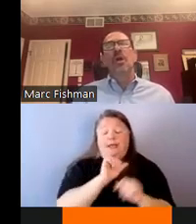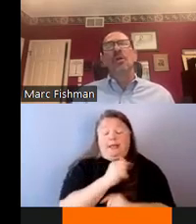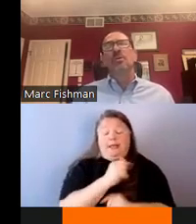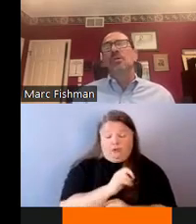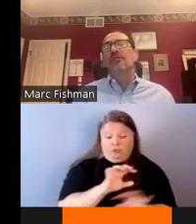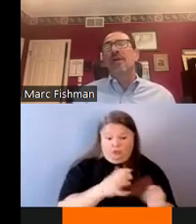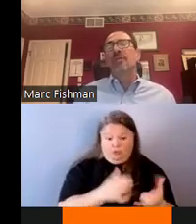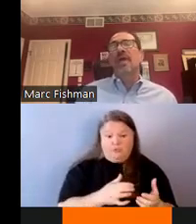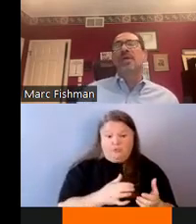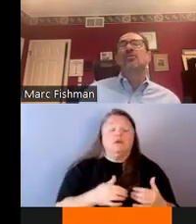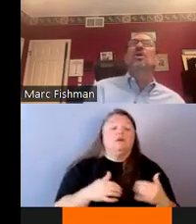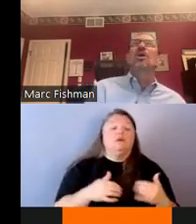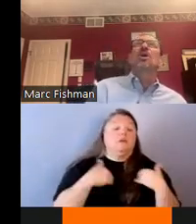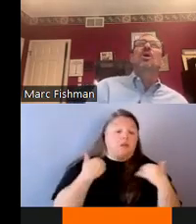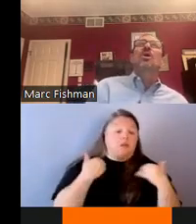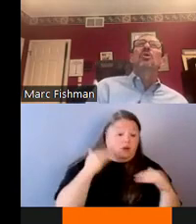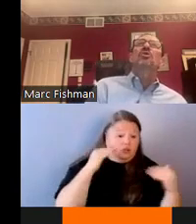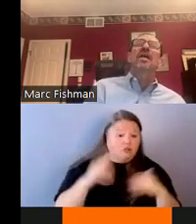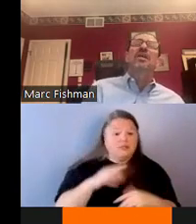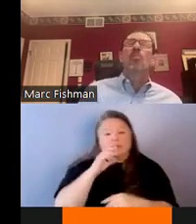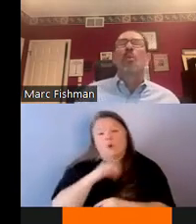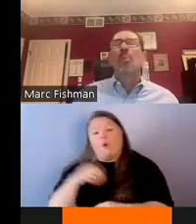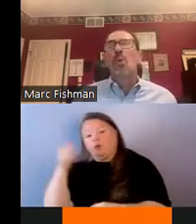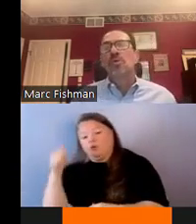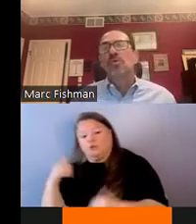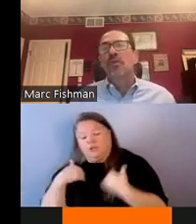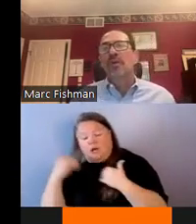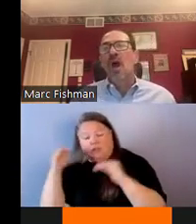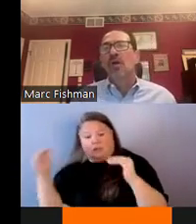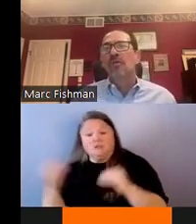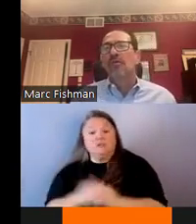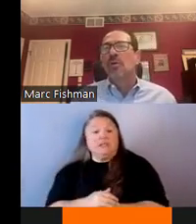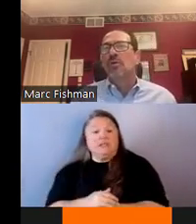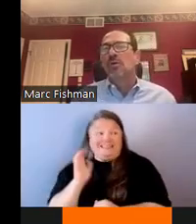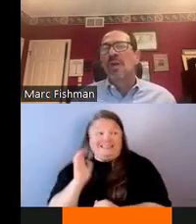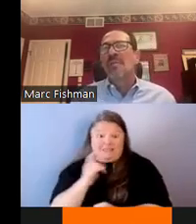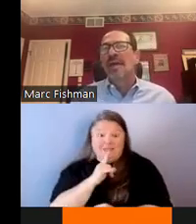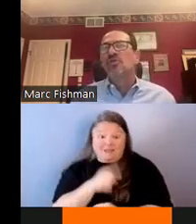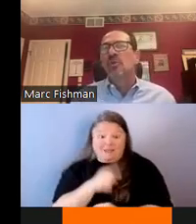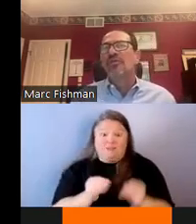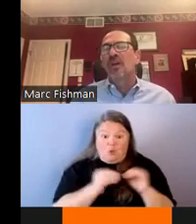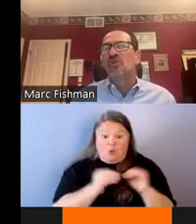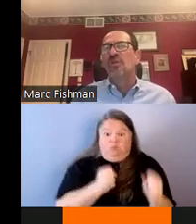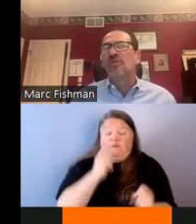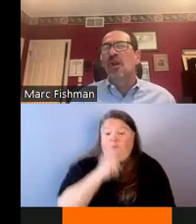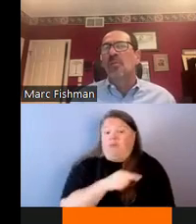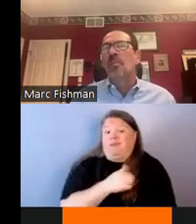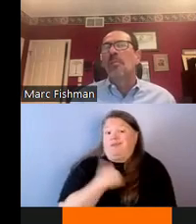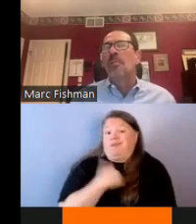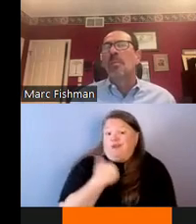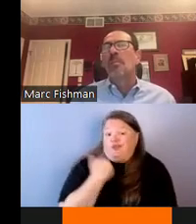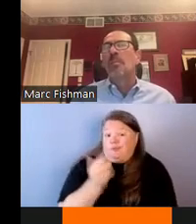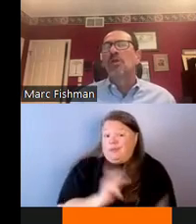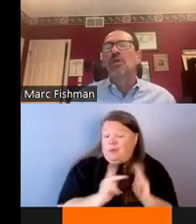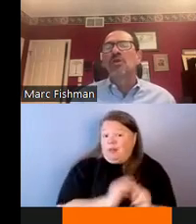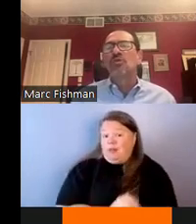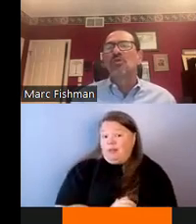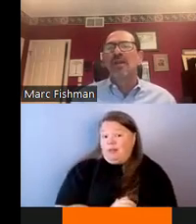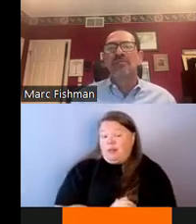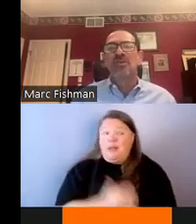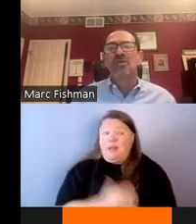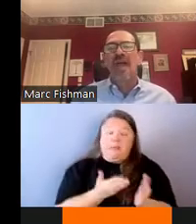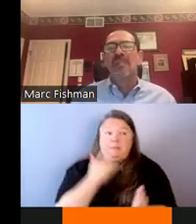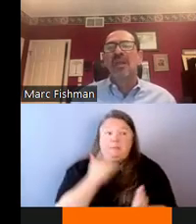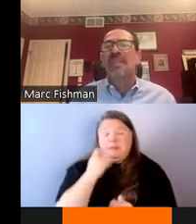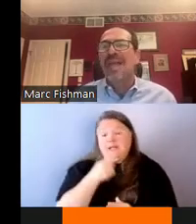and the older young adults, and found that looks like it's more potent for the younger folks. Maybe that's a reflection of their